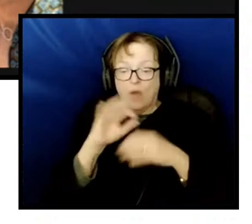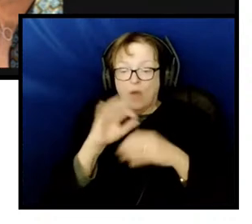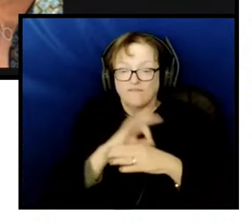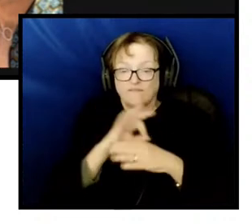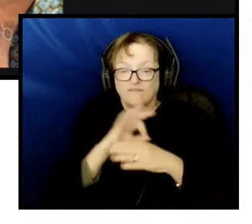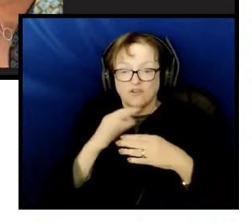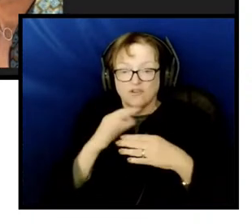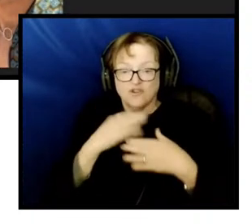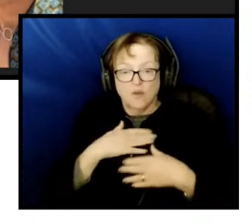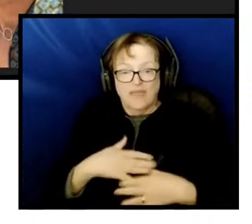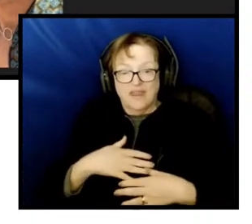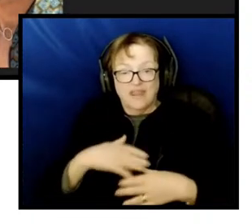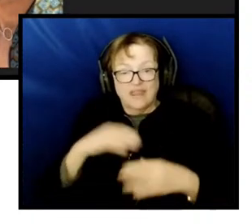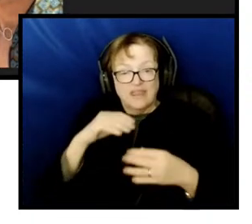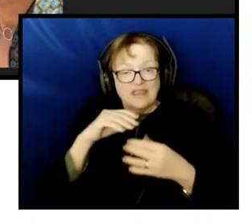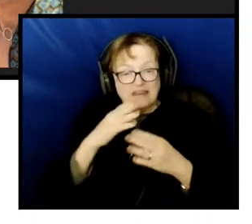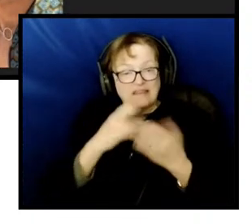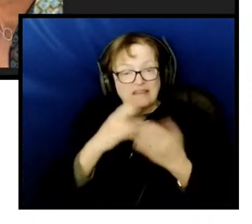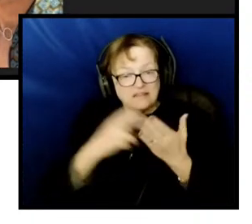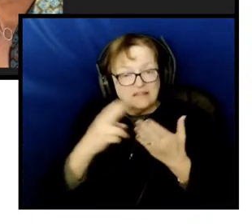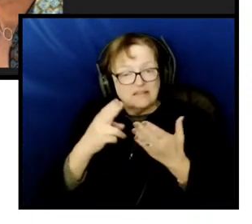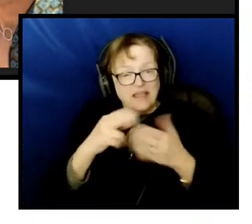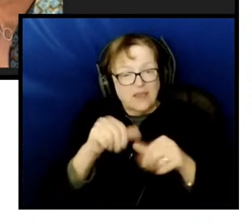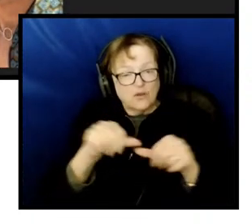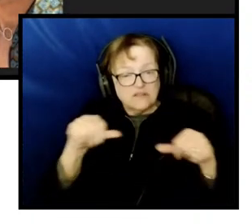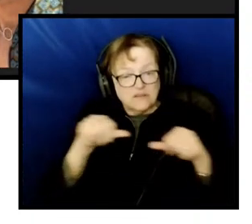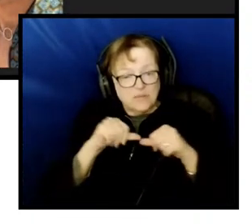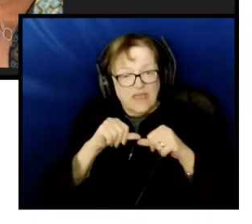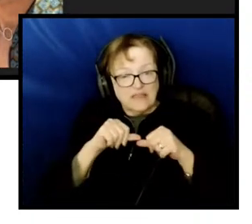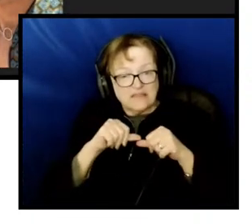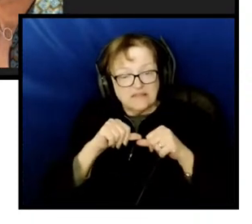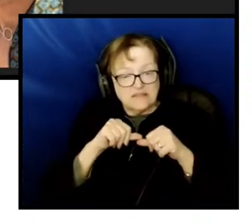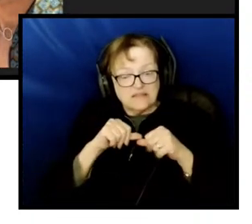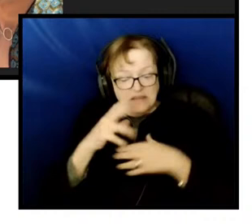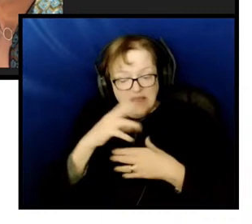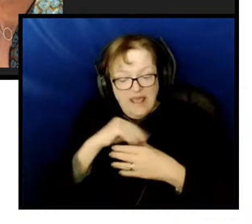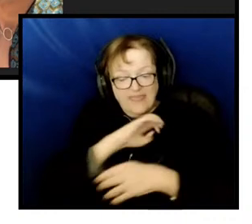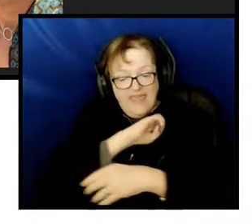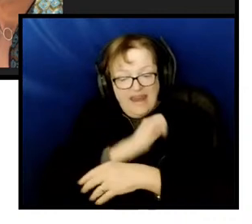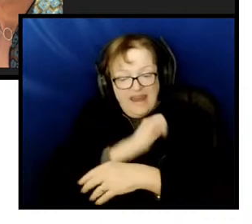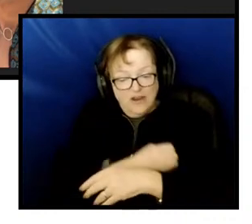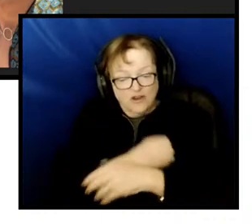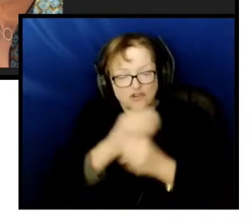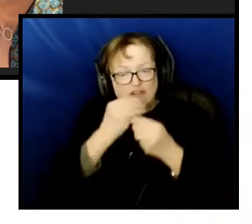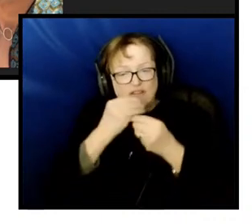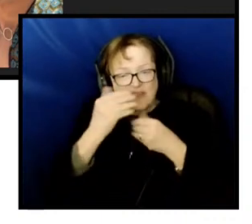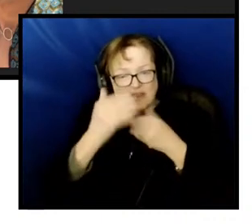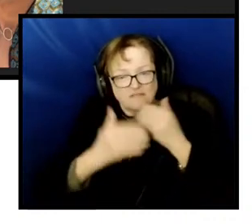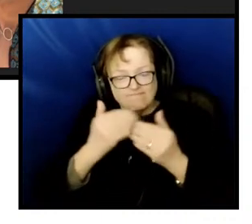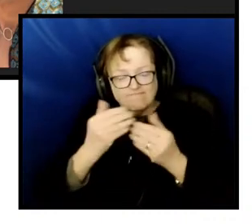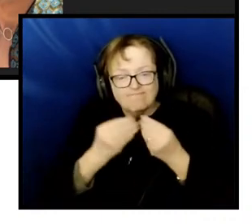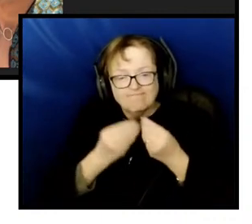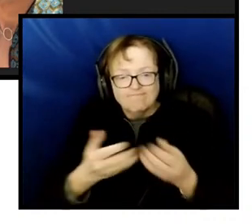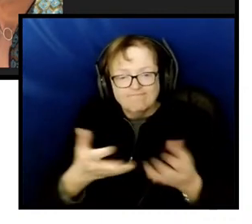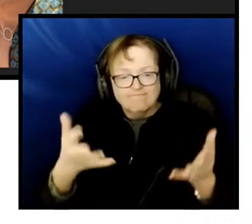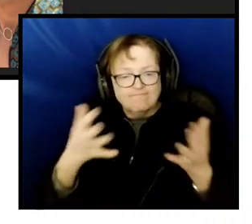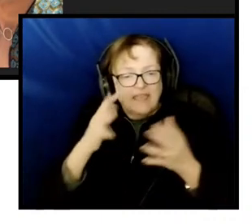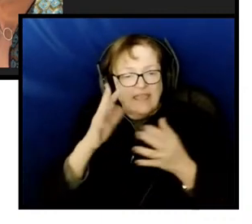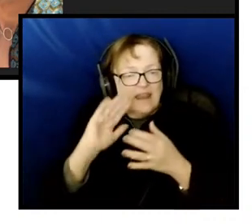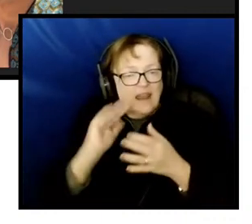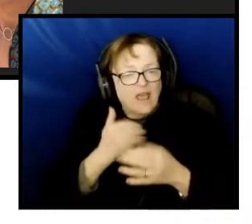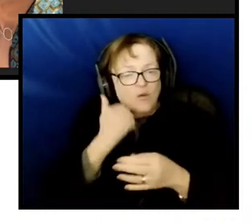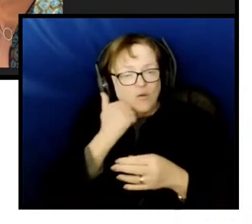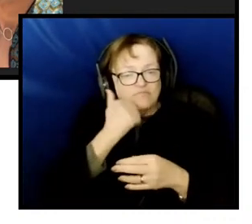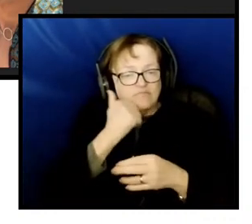and a sacred space and carrying that energy into like the work that we do. So that was something that I enjoyed a lot.